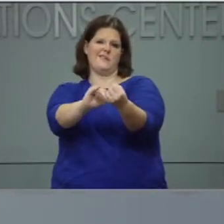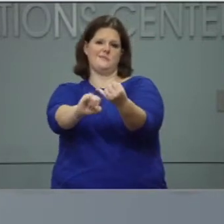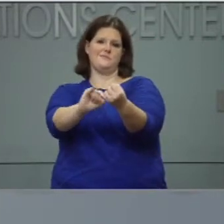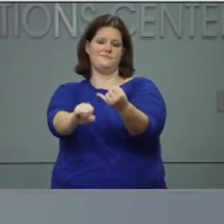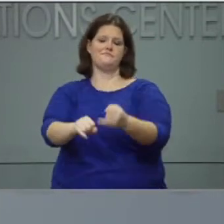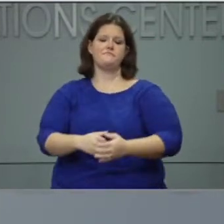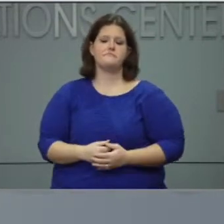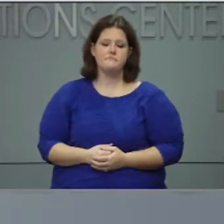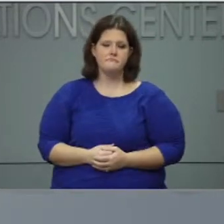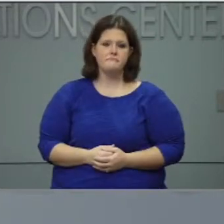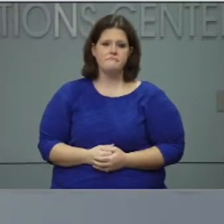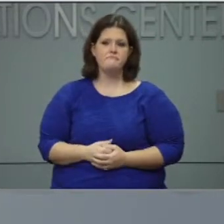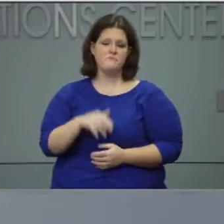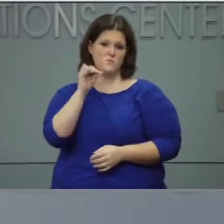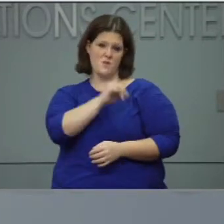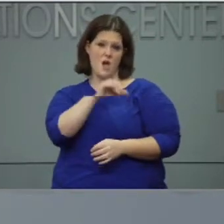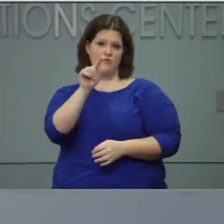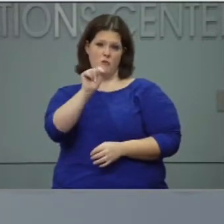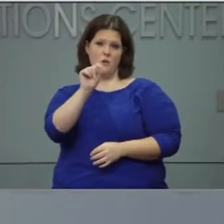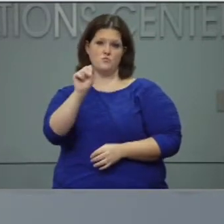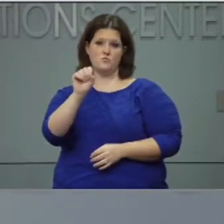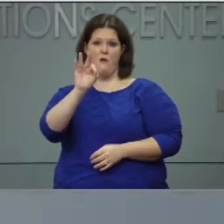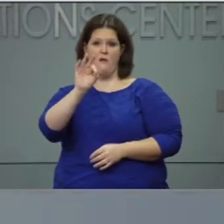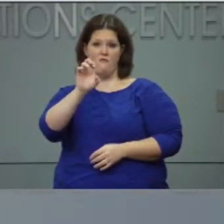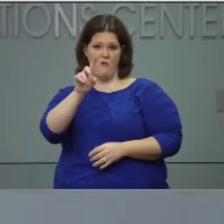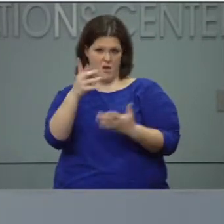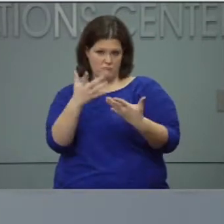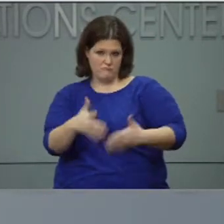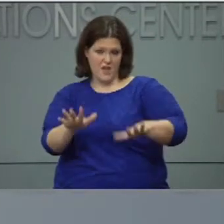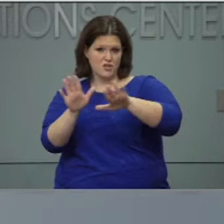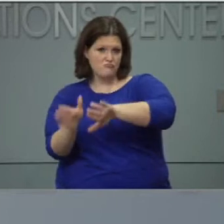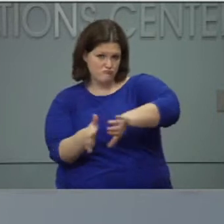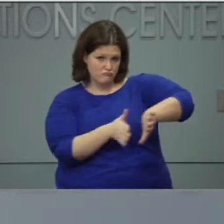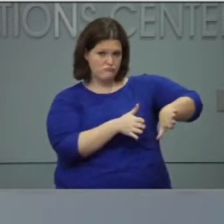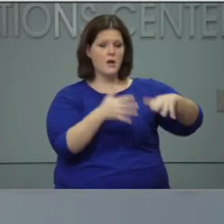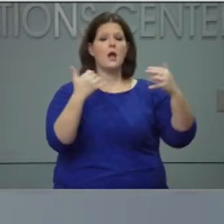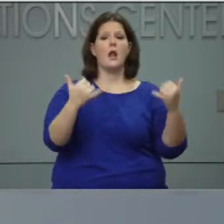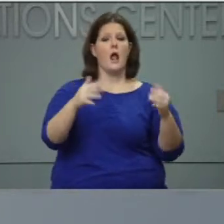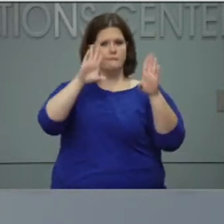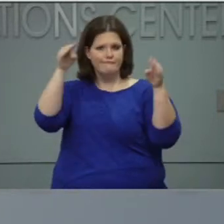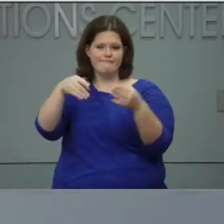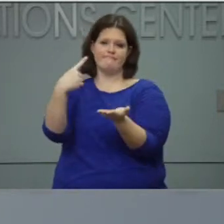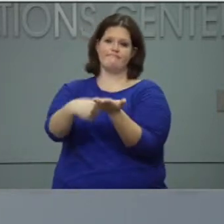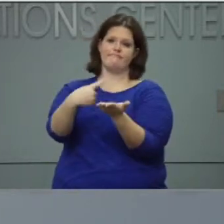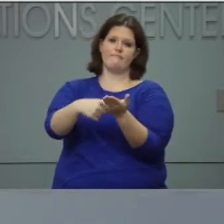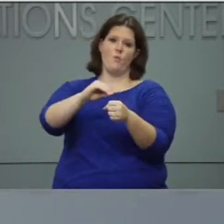talk about COVID-19. As of today, we have had